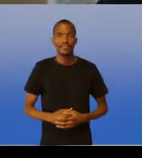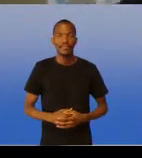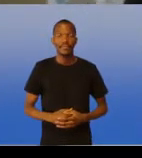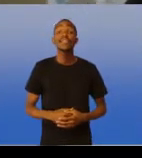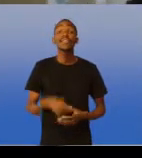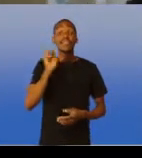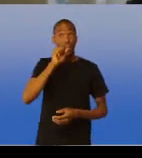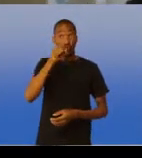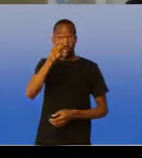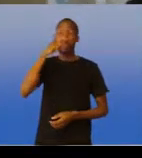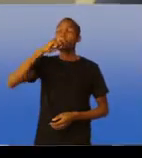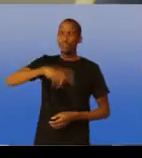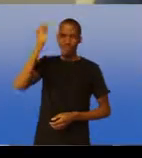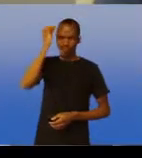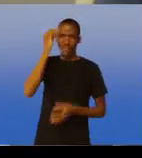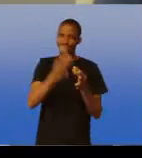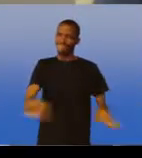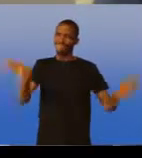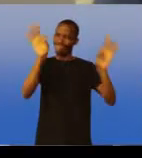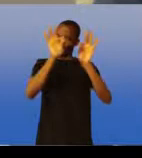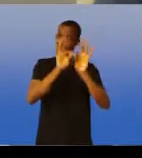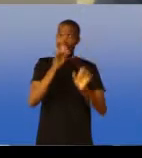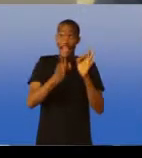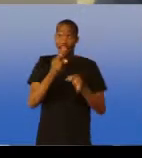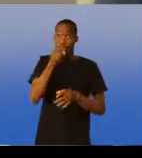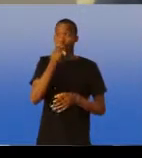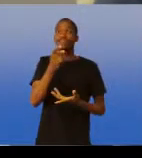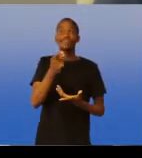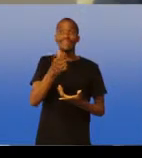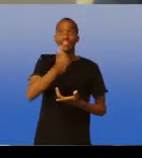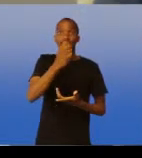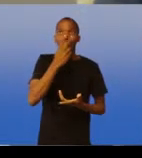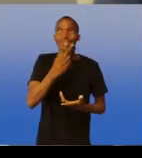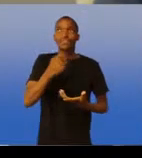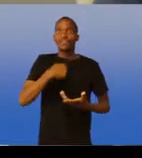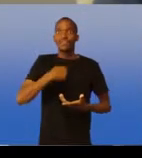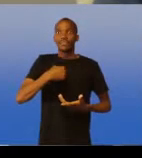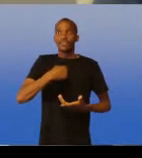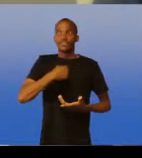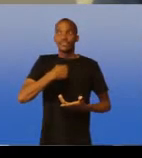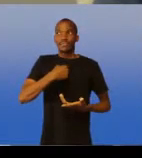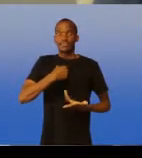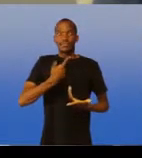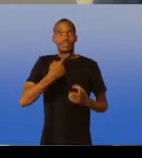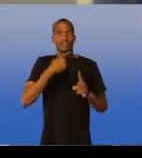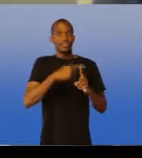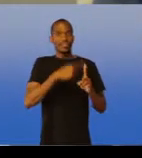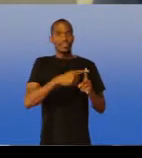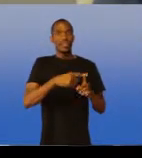Guys, go botlhokwa ebile go maleba gore o pehela yo iphitlhelang ka mogare wa HIV. A itse gore go